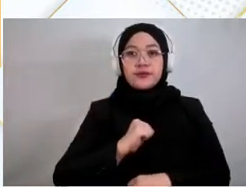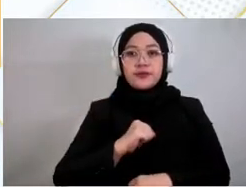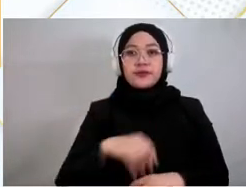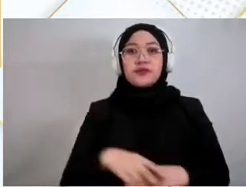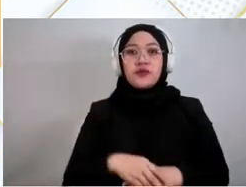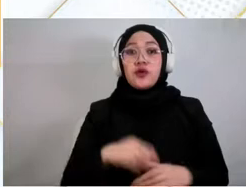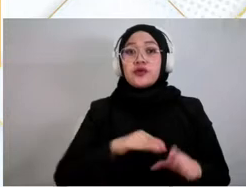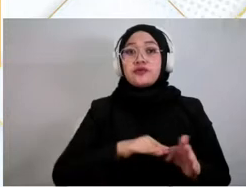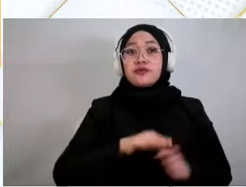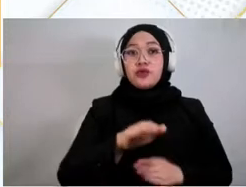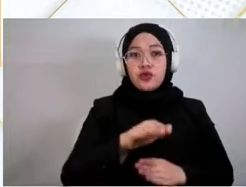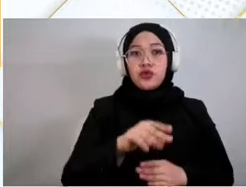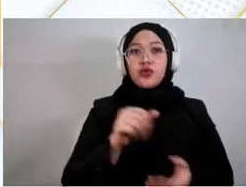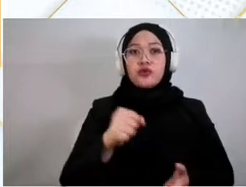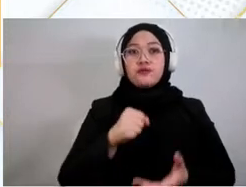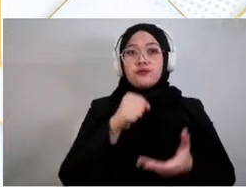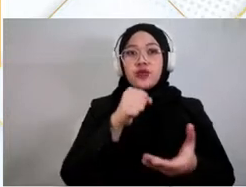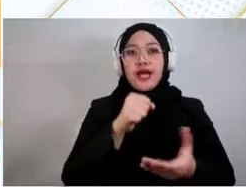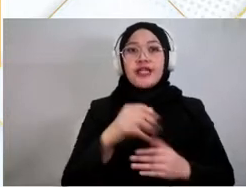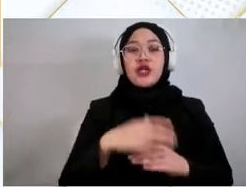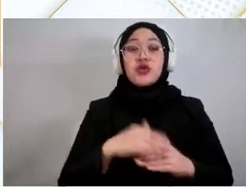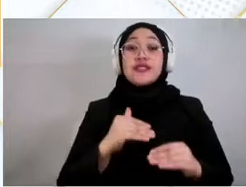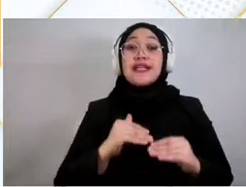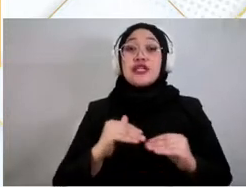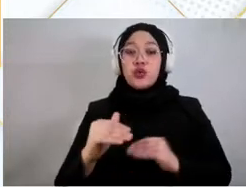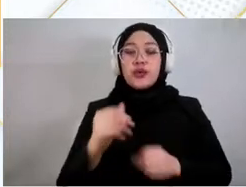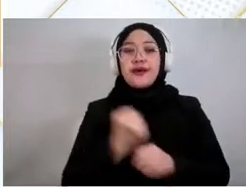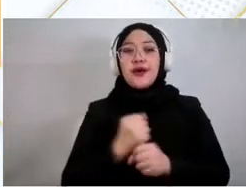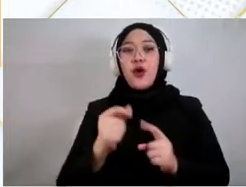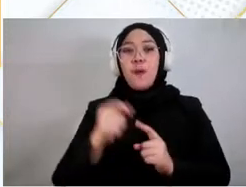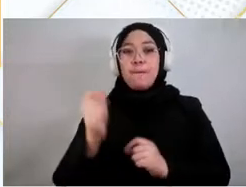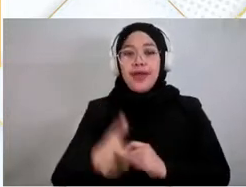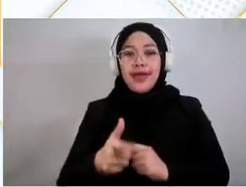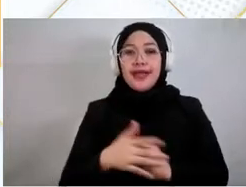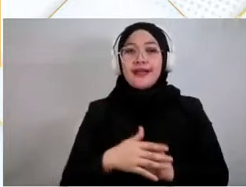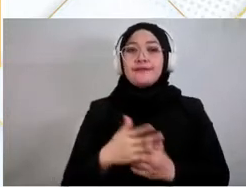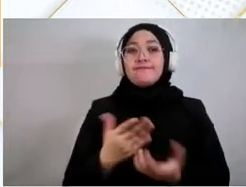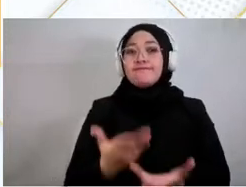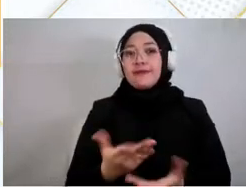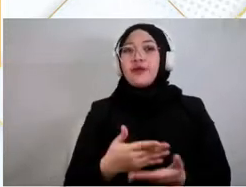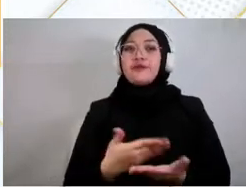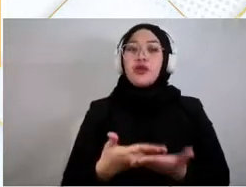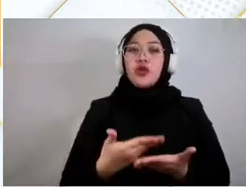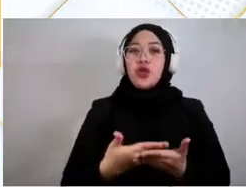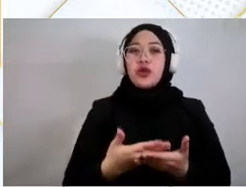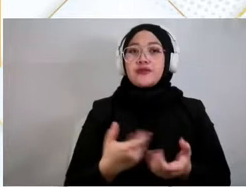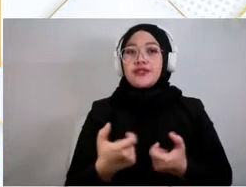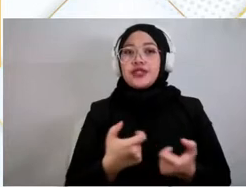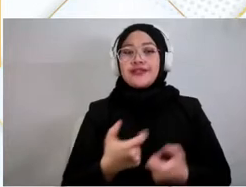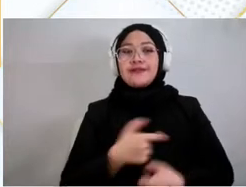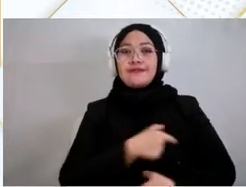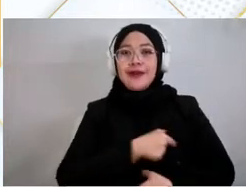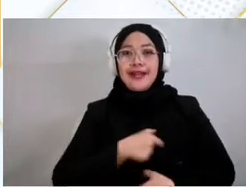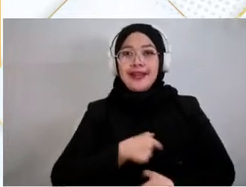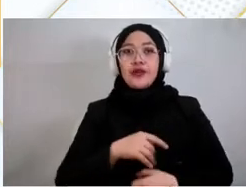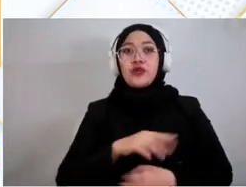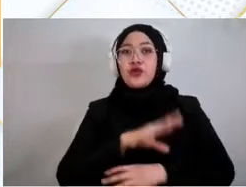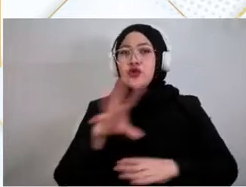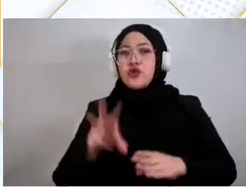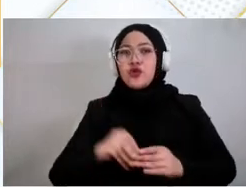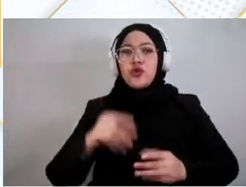send you the gift or transfer it through your GoPay. So please do that. And that was the whole discussion for